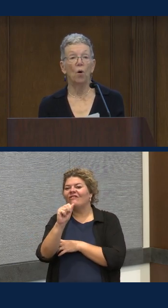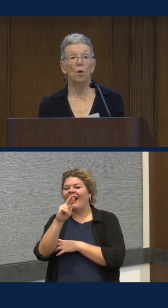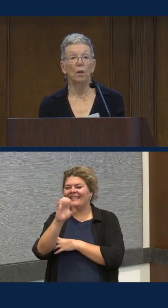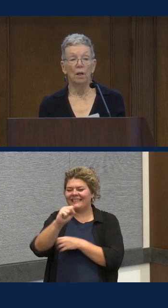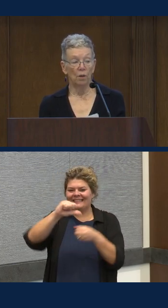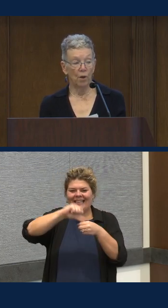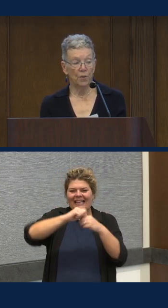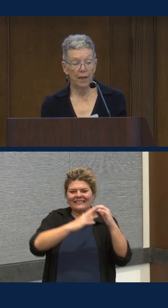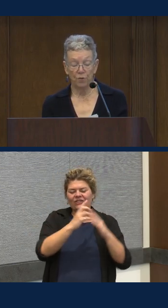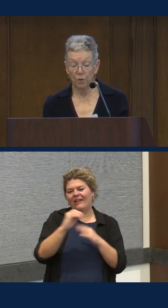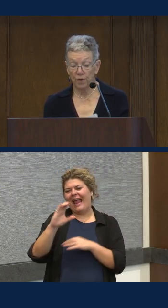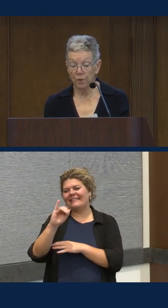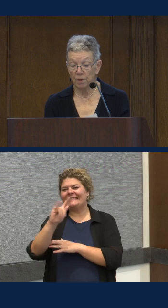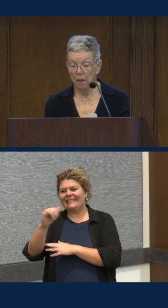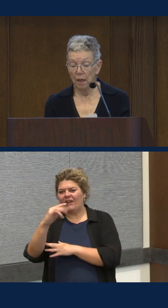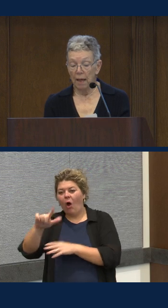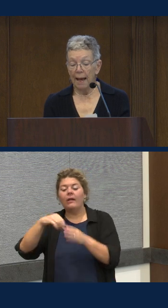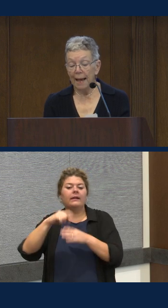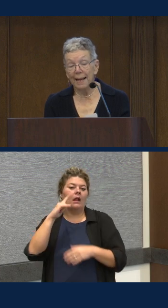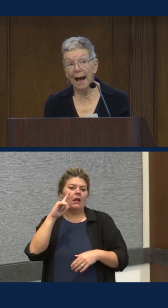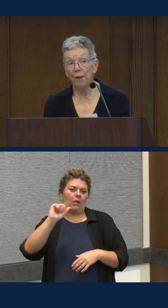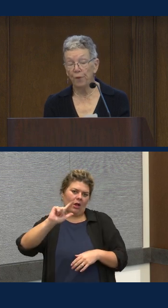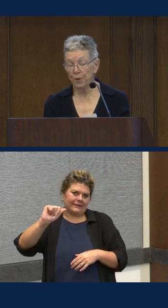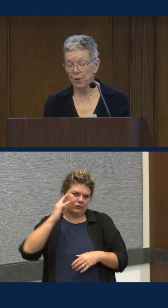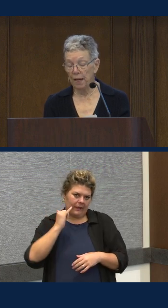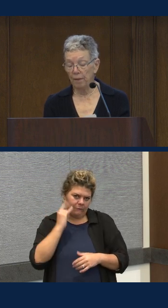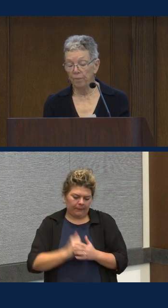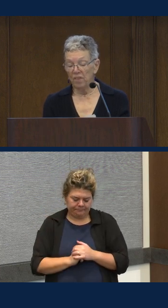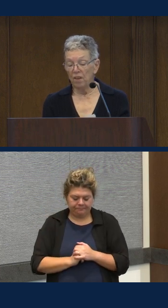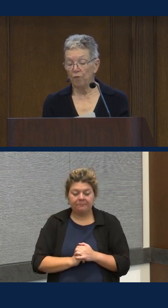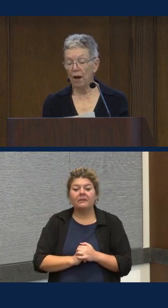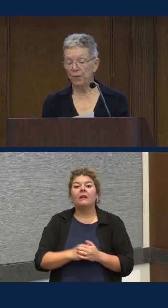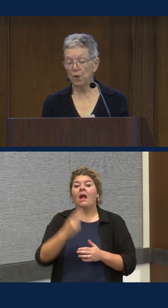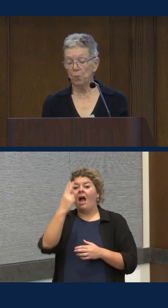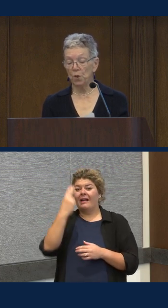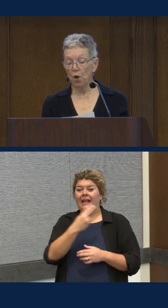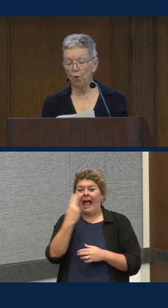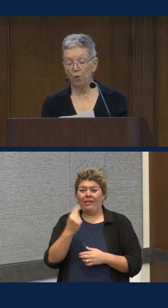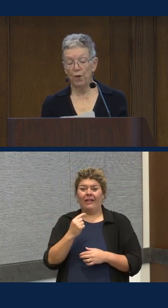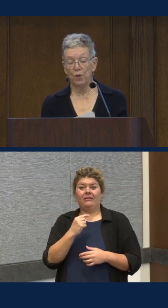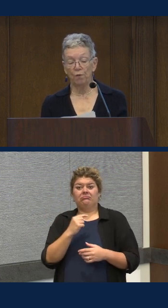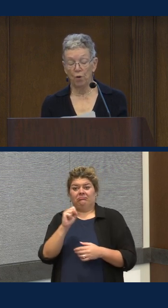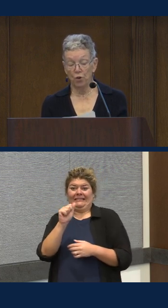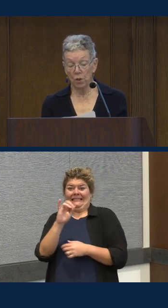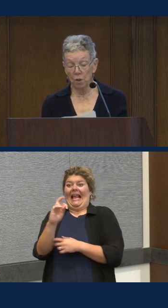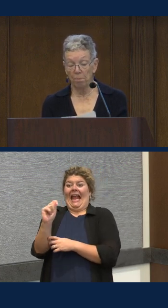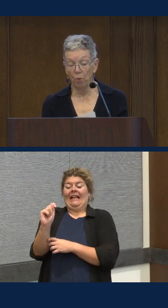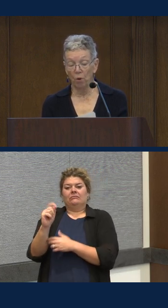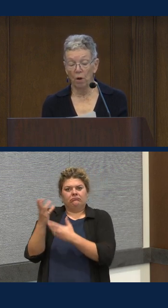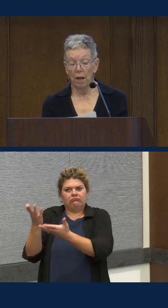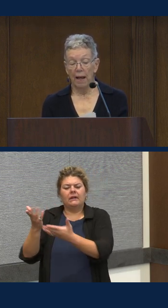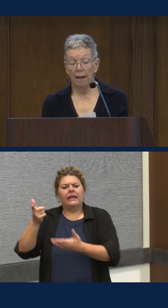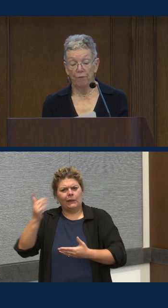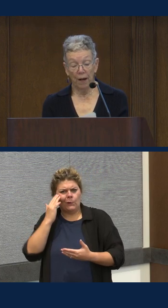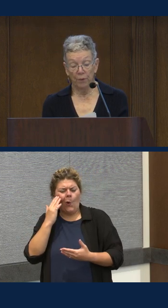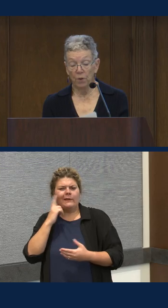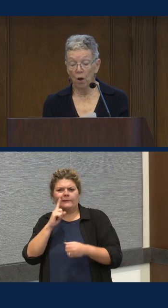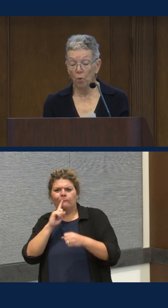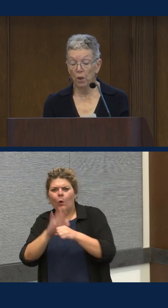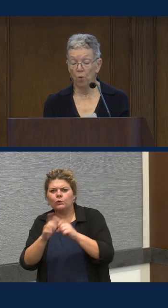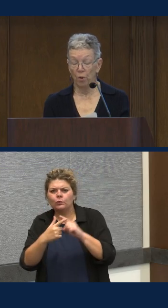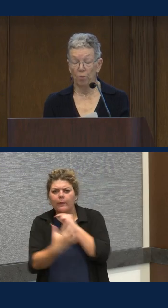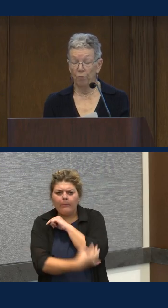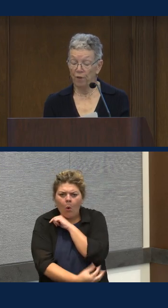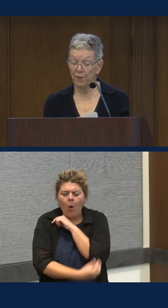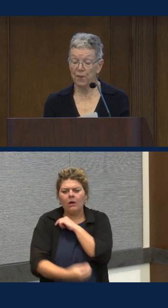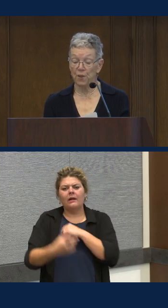City Hall, Los Angeles. A Catholic saint, Francis was known for his devotion to the poor and founding the